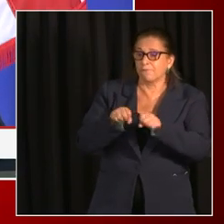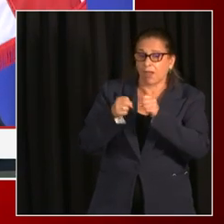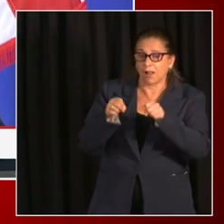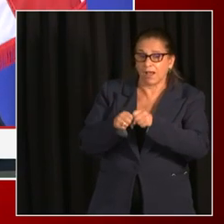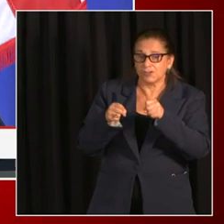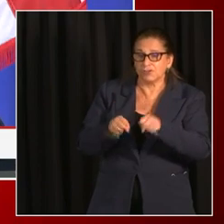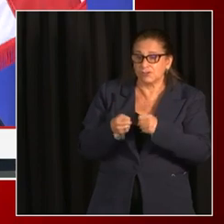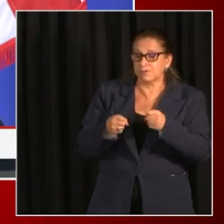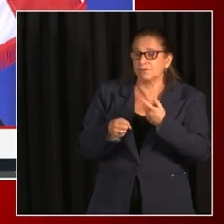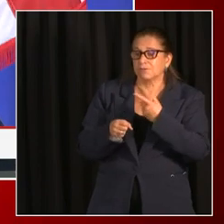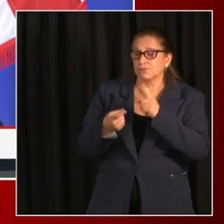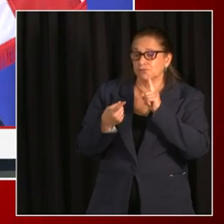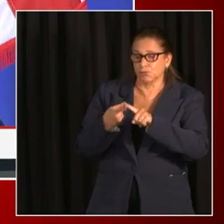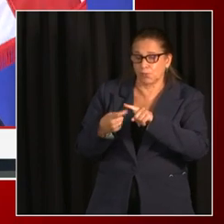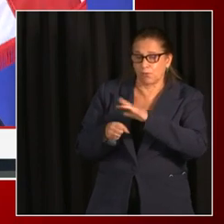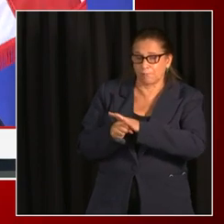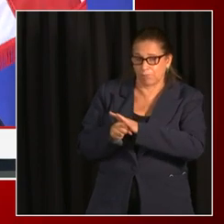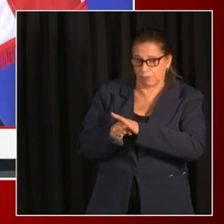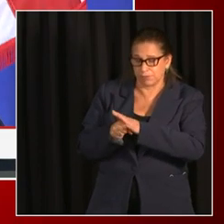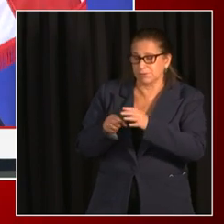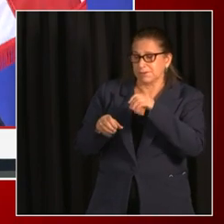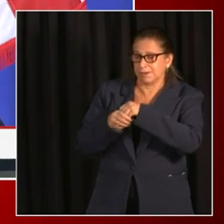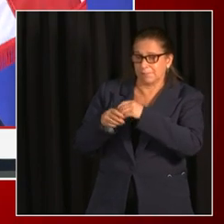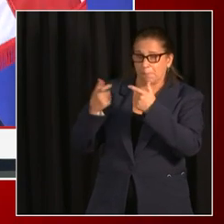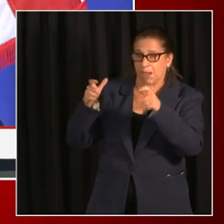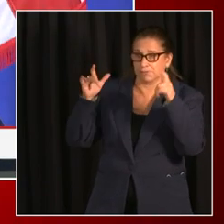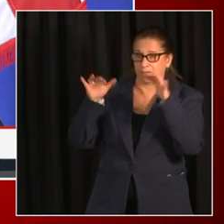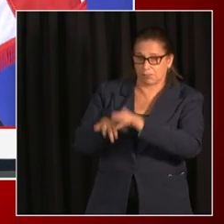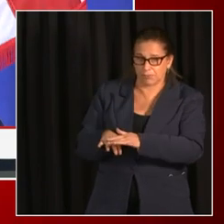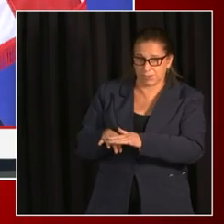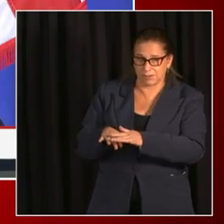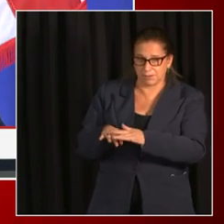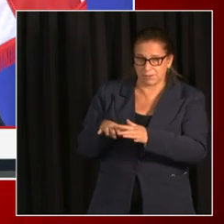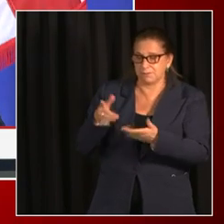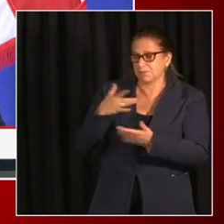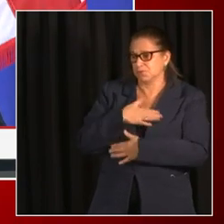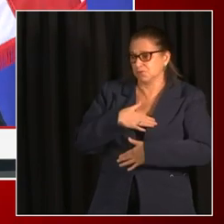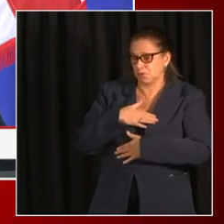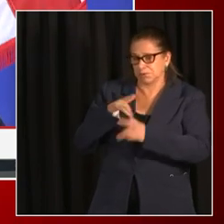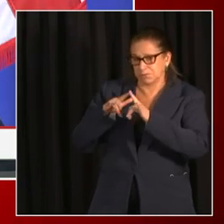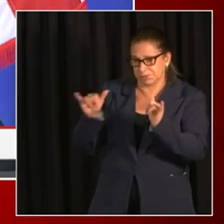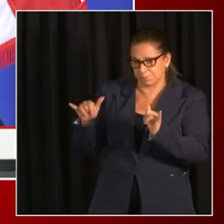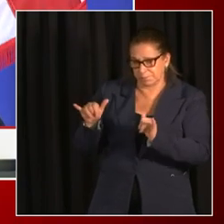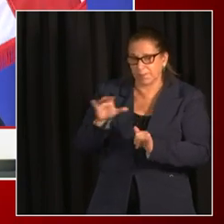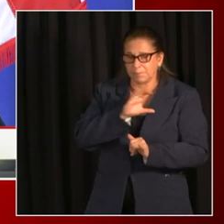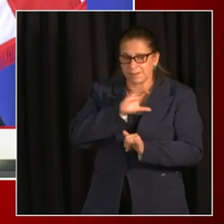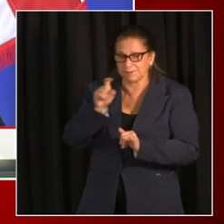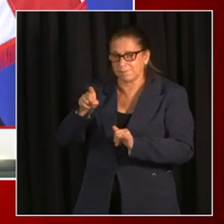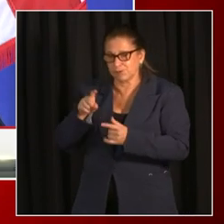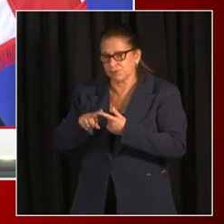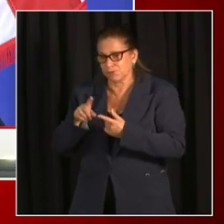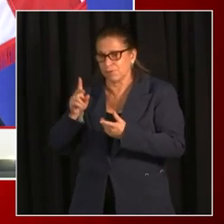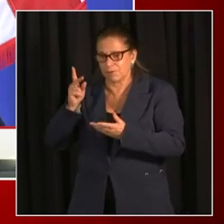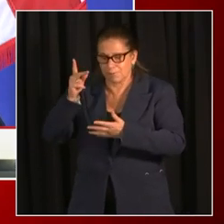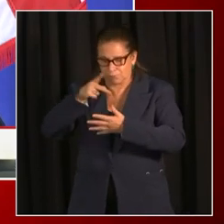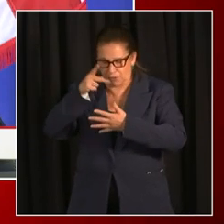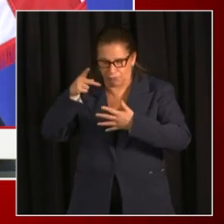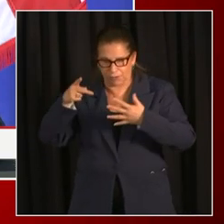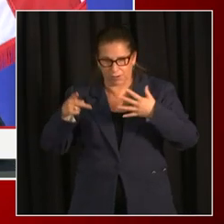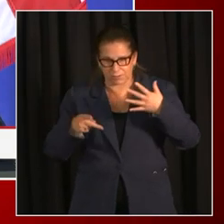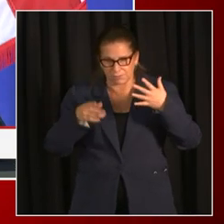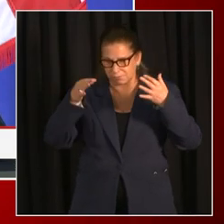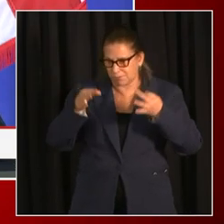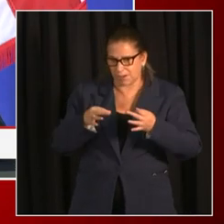of COVID mass gathering restrictions are on the same order, and that the police are going to have to use some